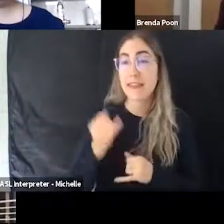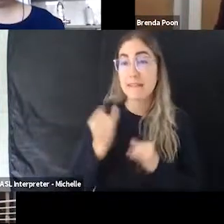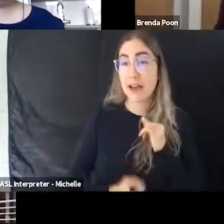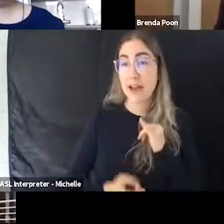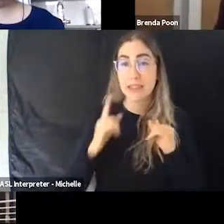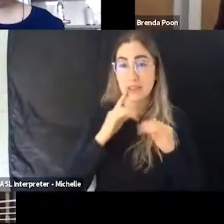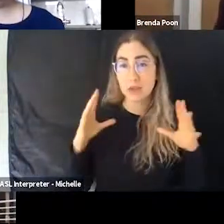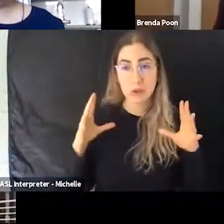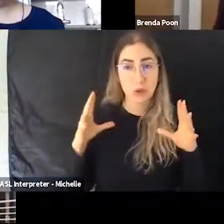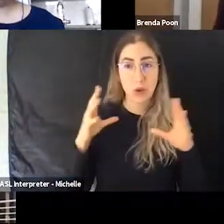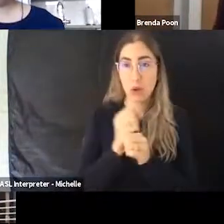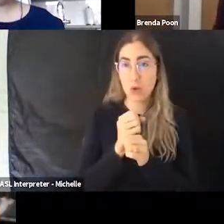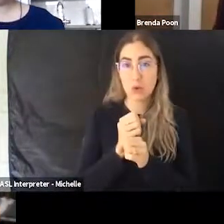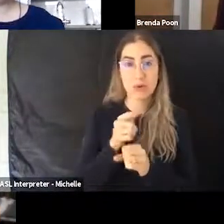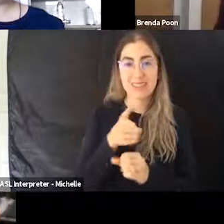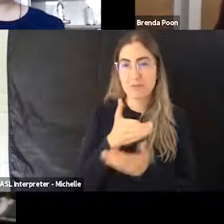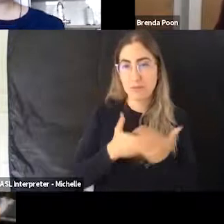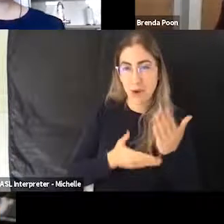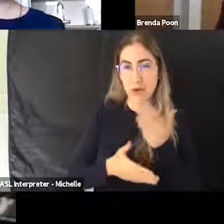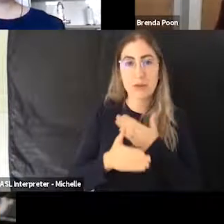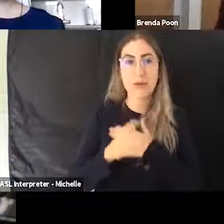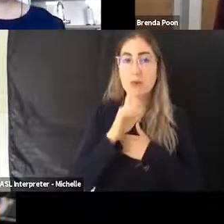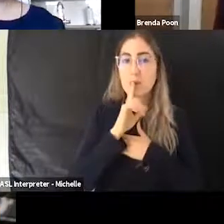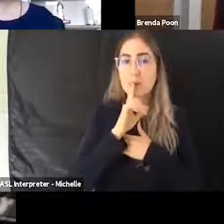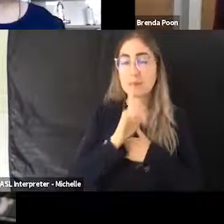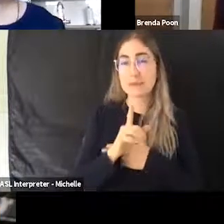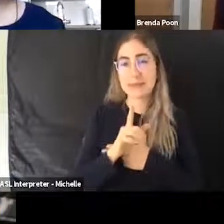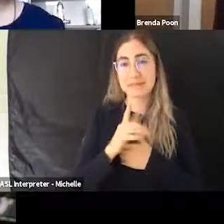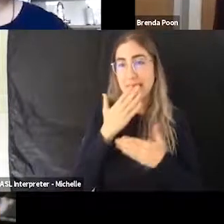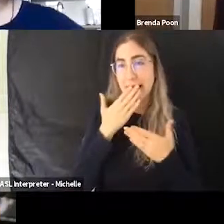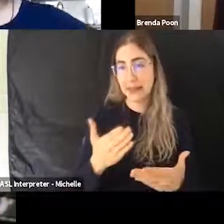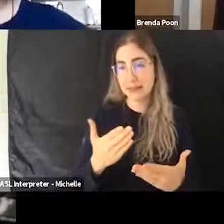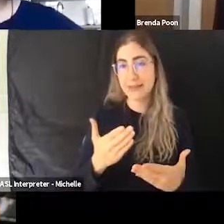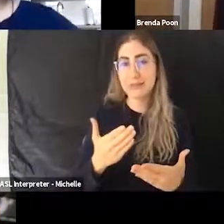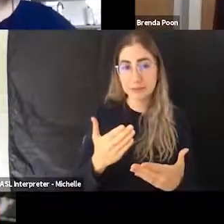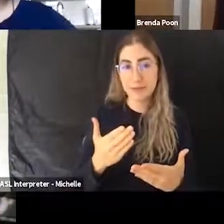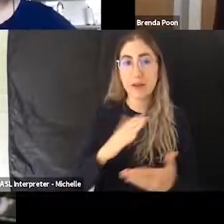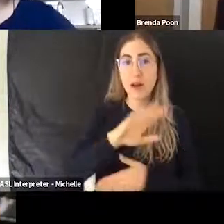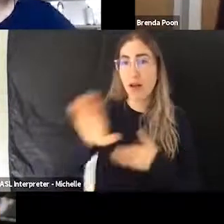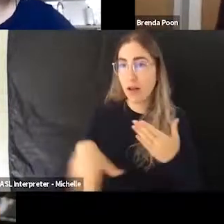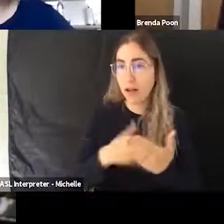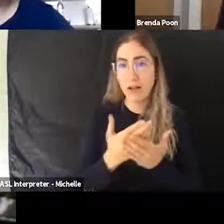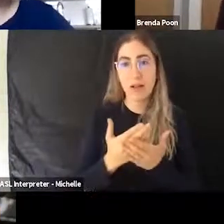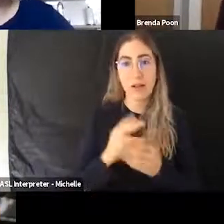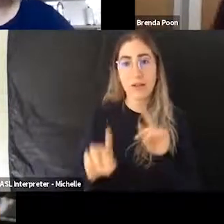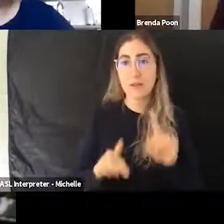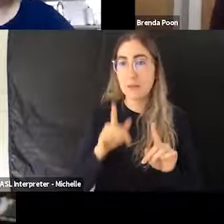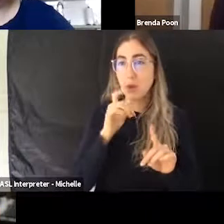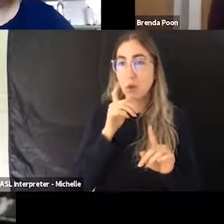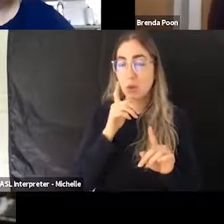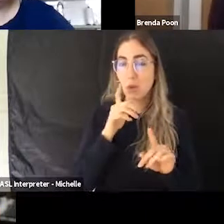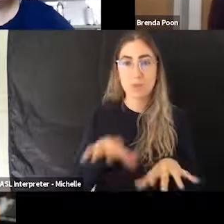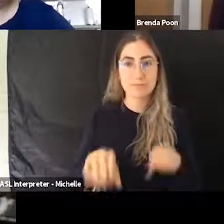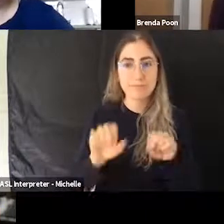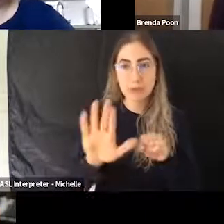segment of the webinar, we just would like to thank all the participants who took the